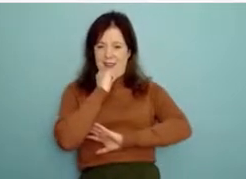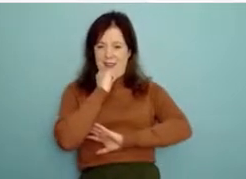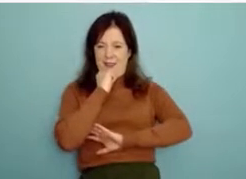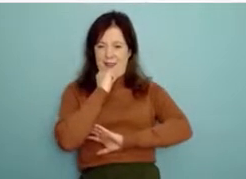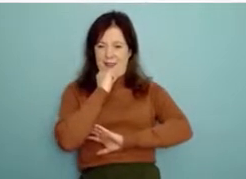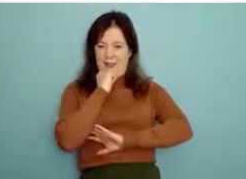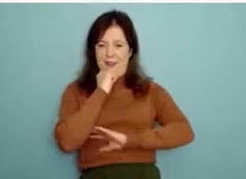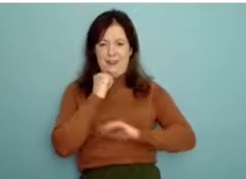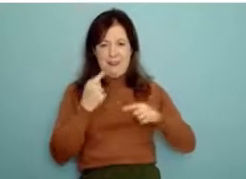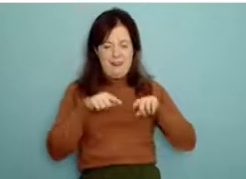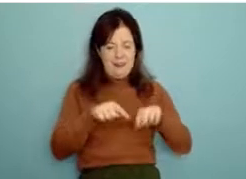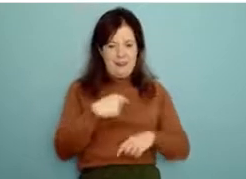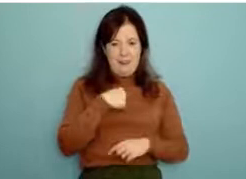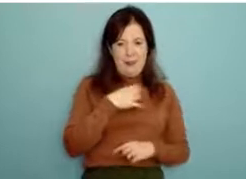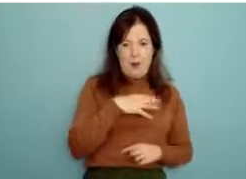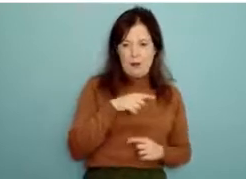do you want? What do I want?